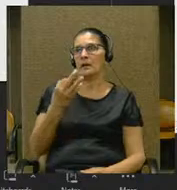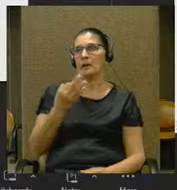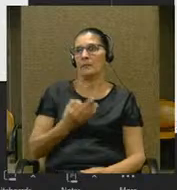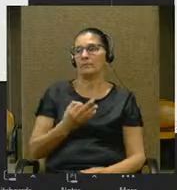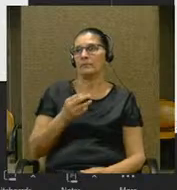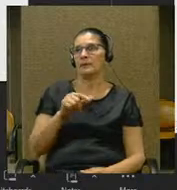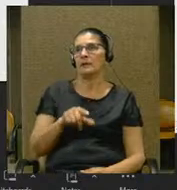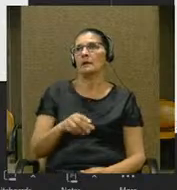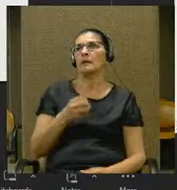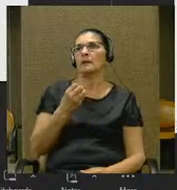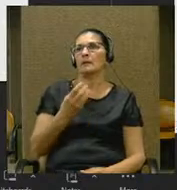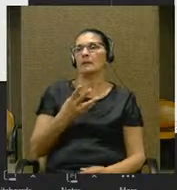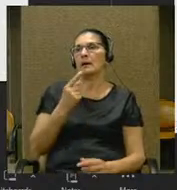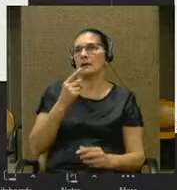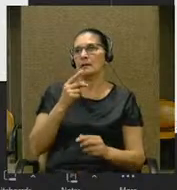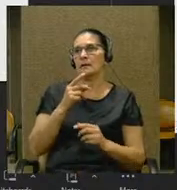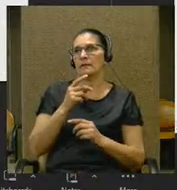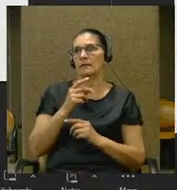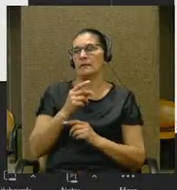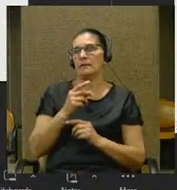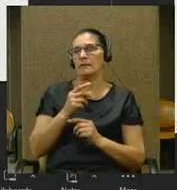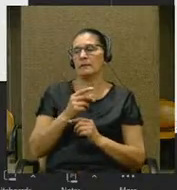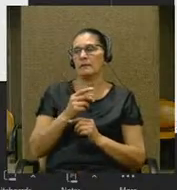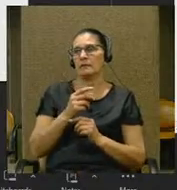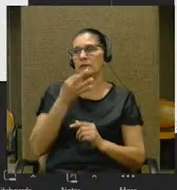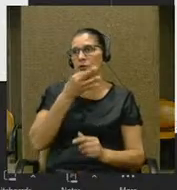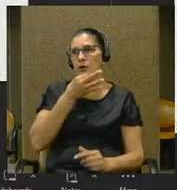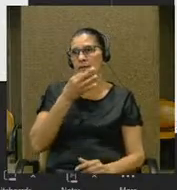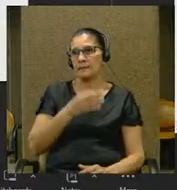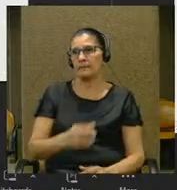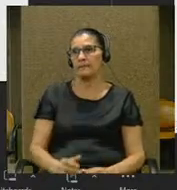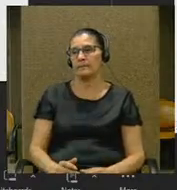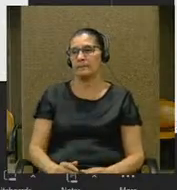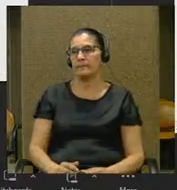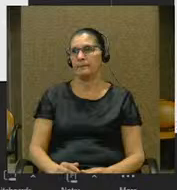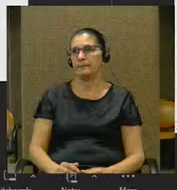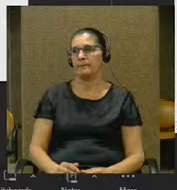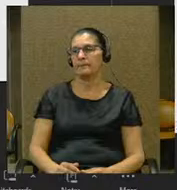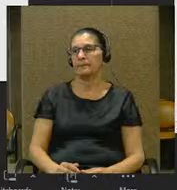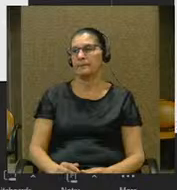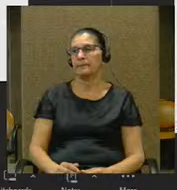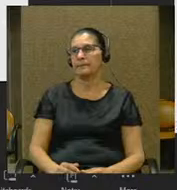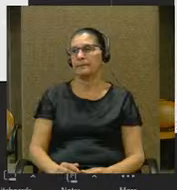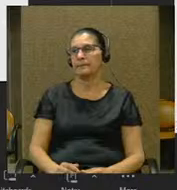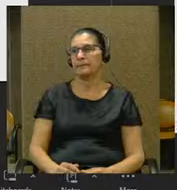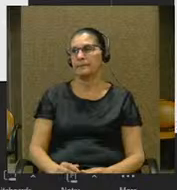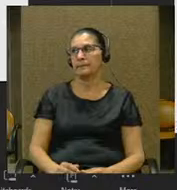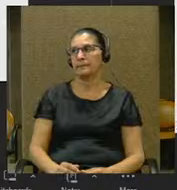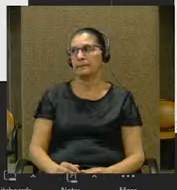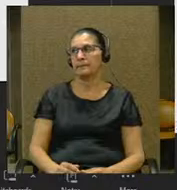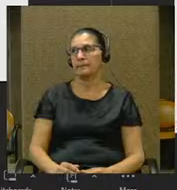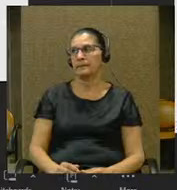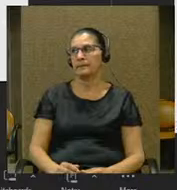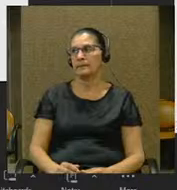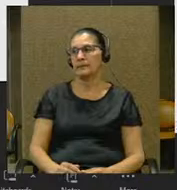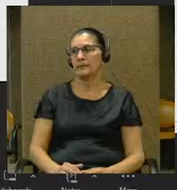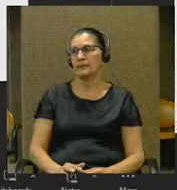when someone takes fentanyl compared to what was previously mostly heroin-induced